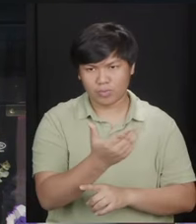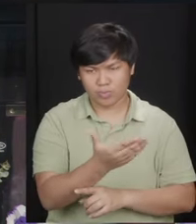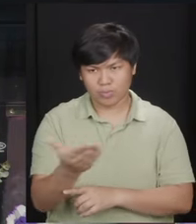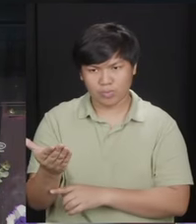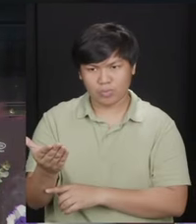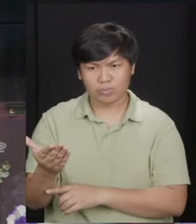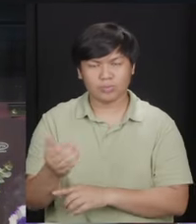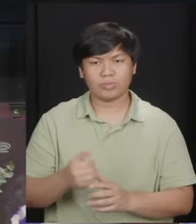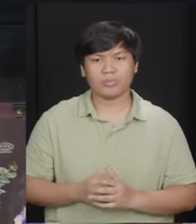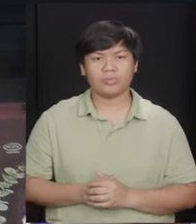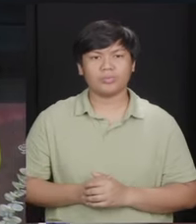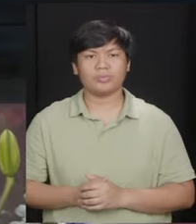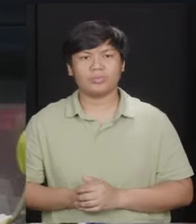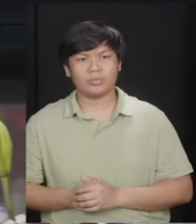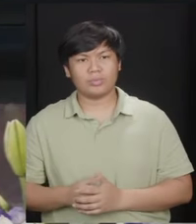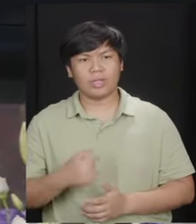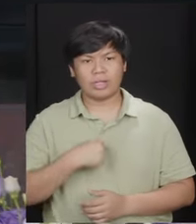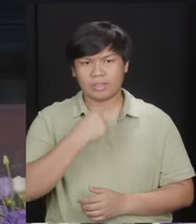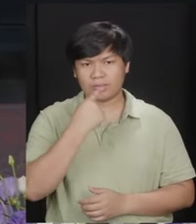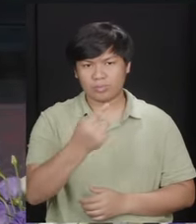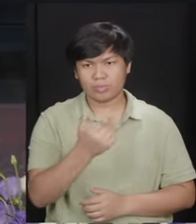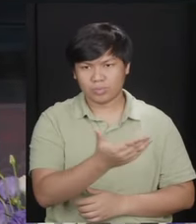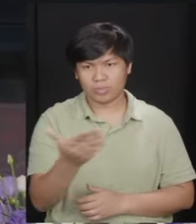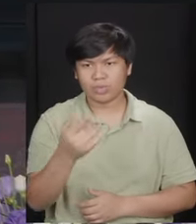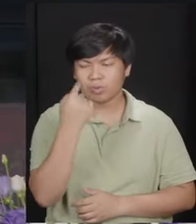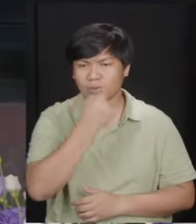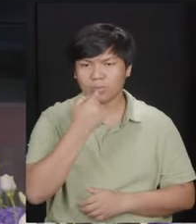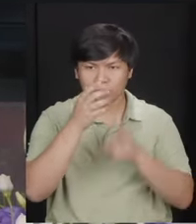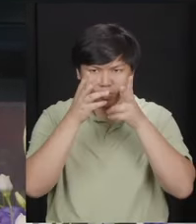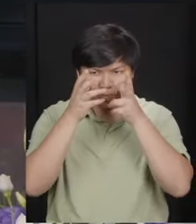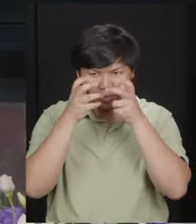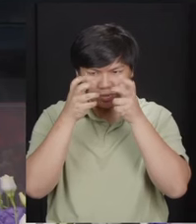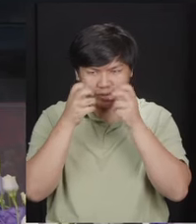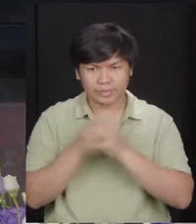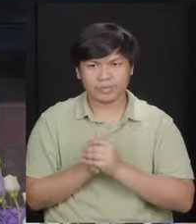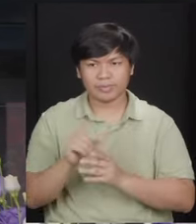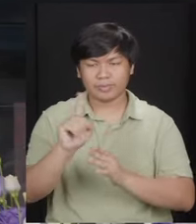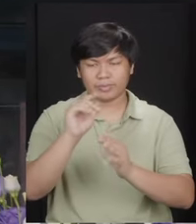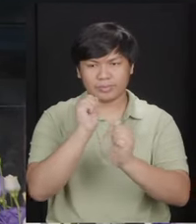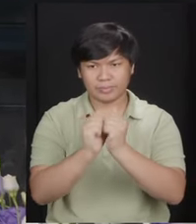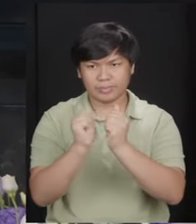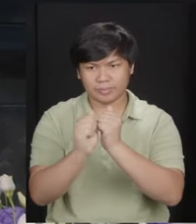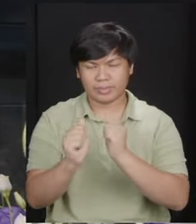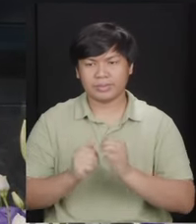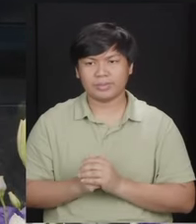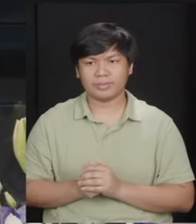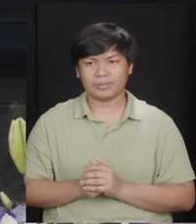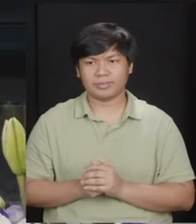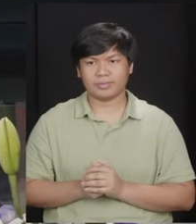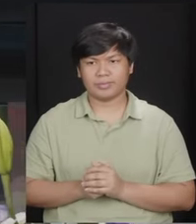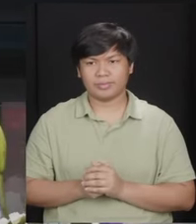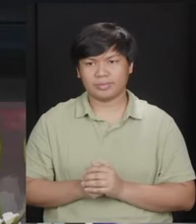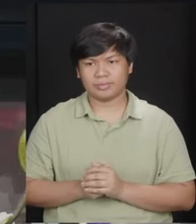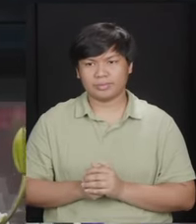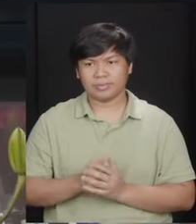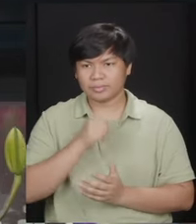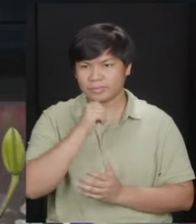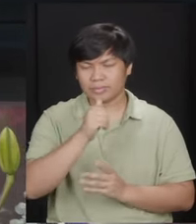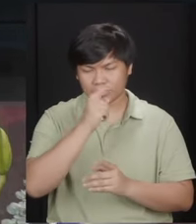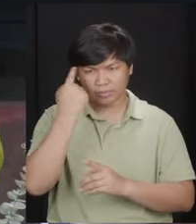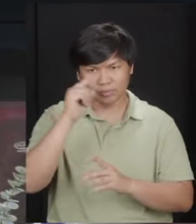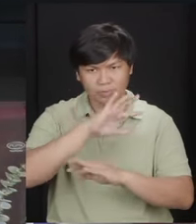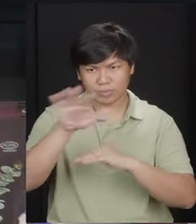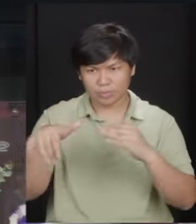one more, "but I say to you who hear." What does it mean? It's not for